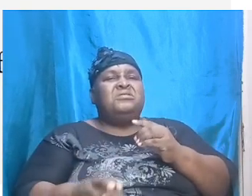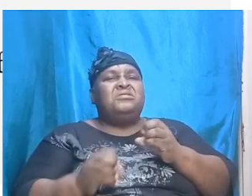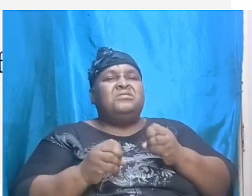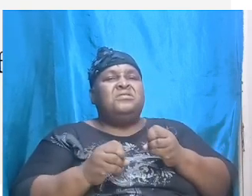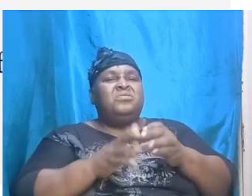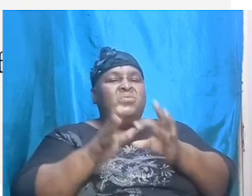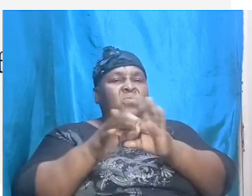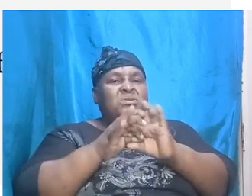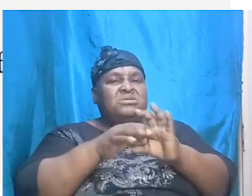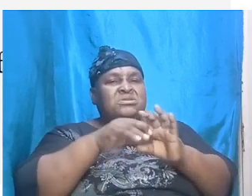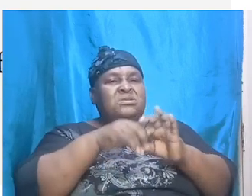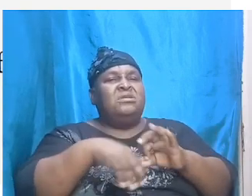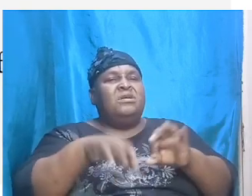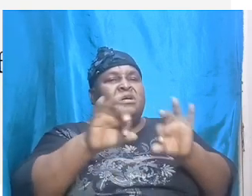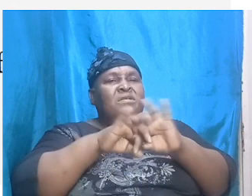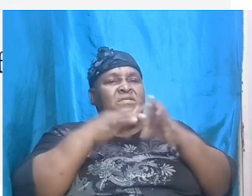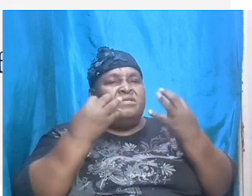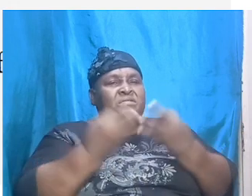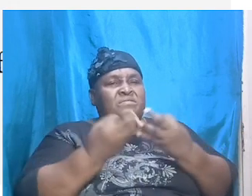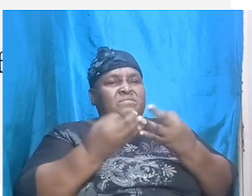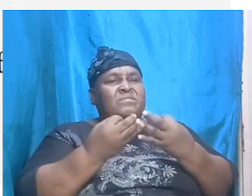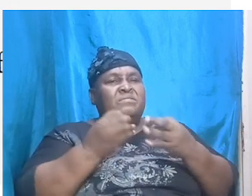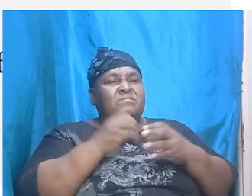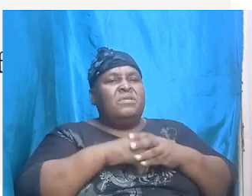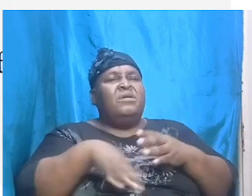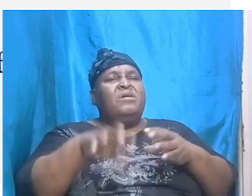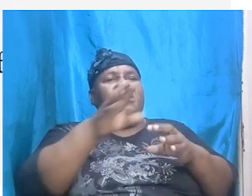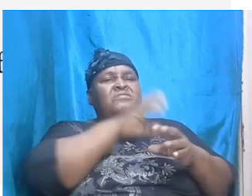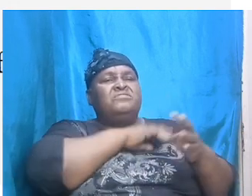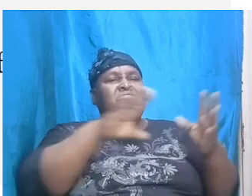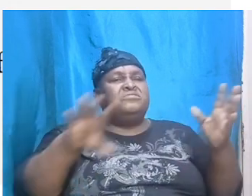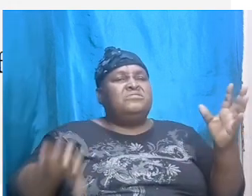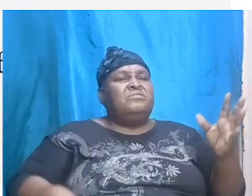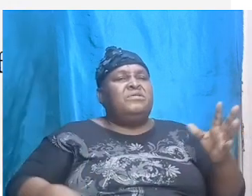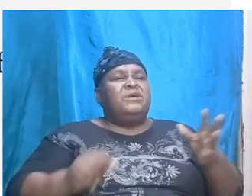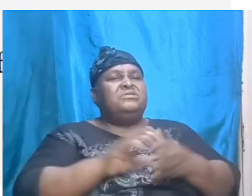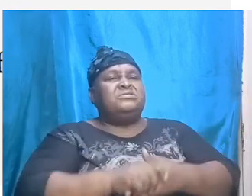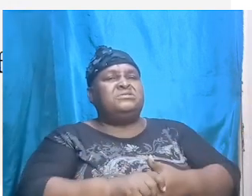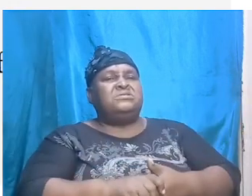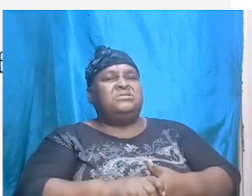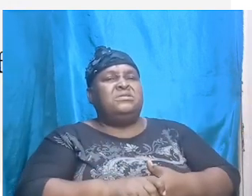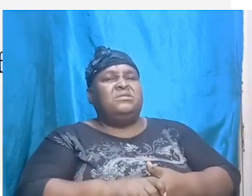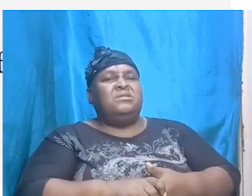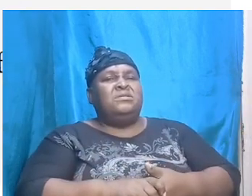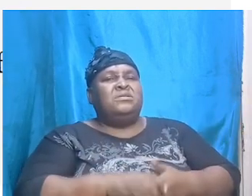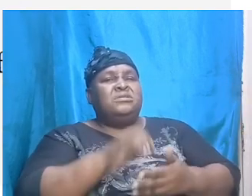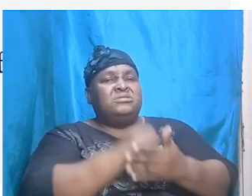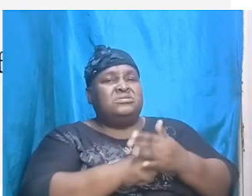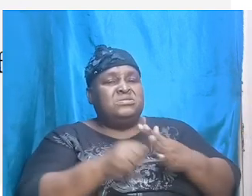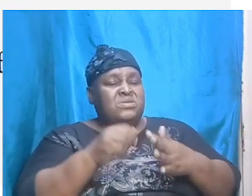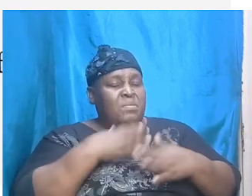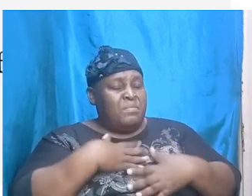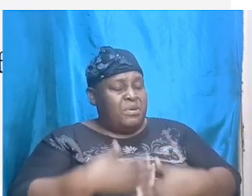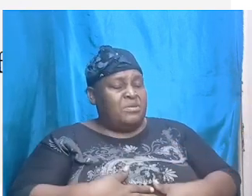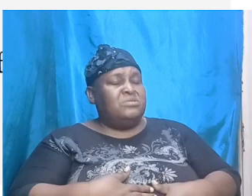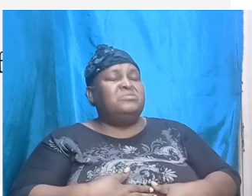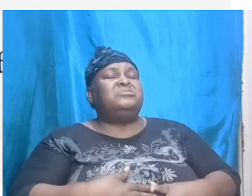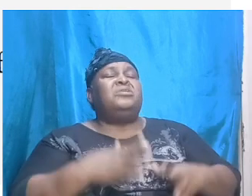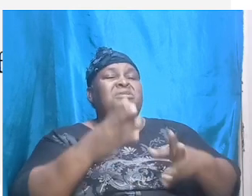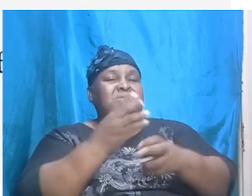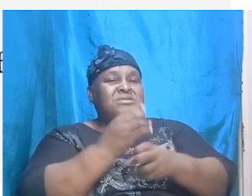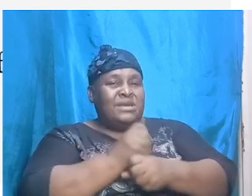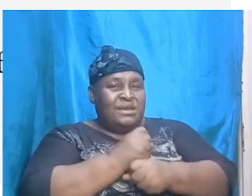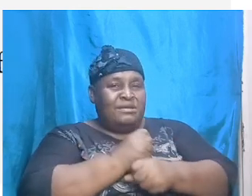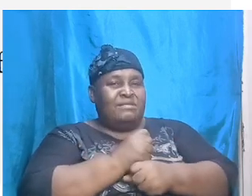enemy. And I said earlier, because somebody decided they're going to take the bribe, amen, and go against the united effort